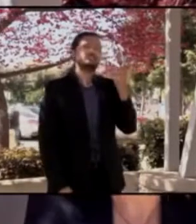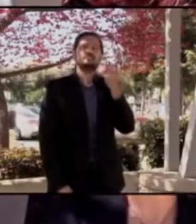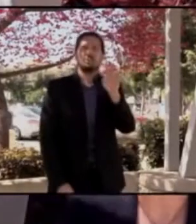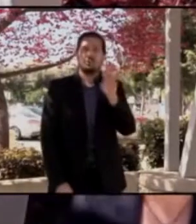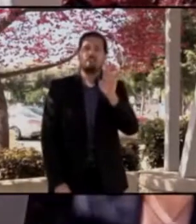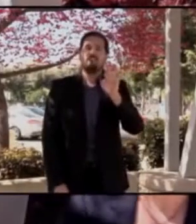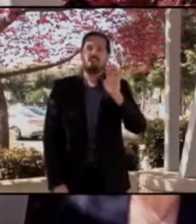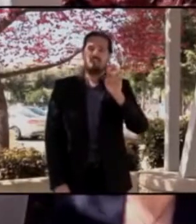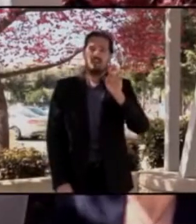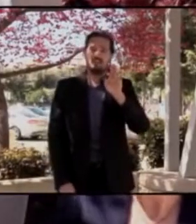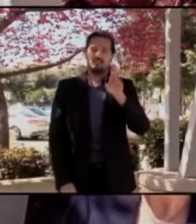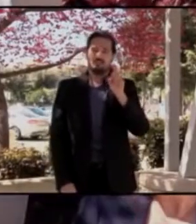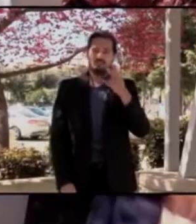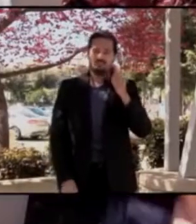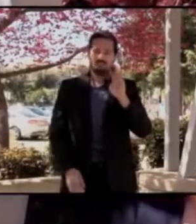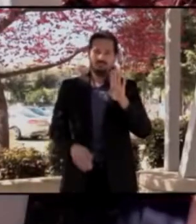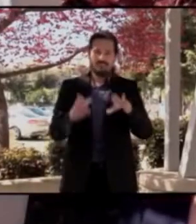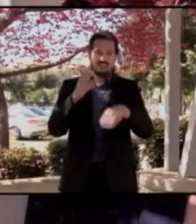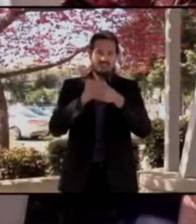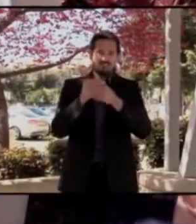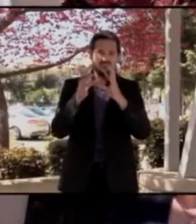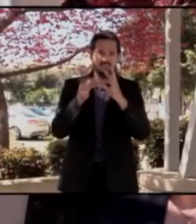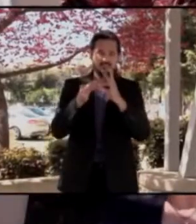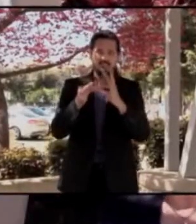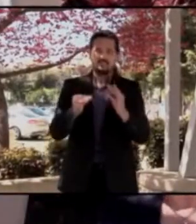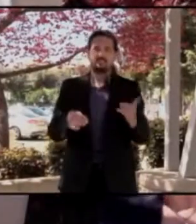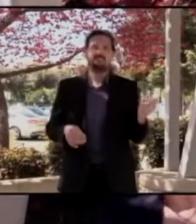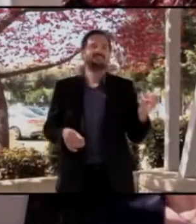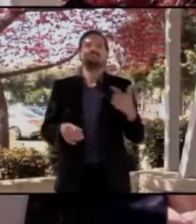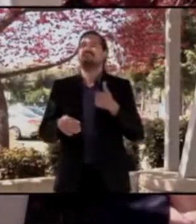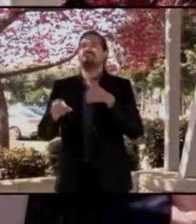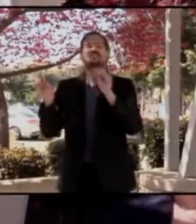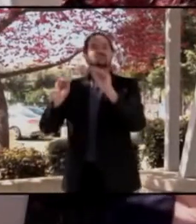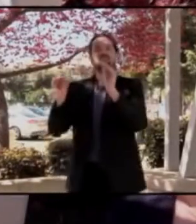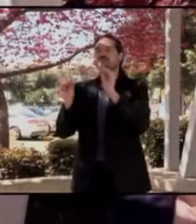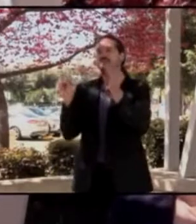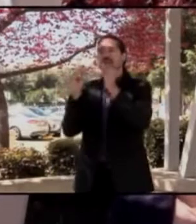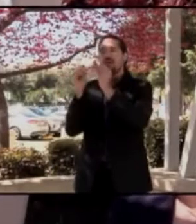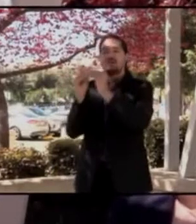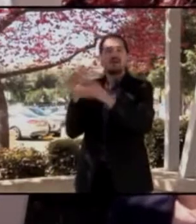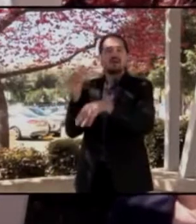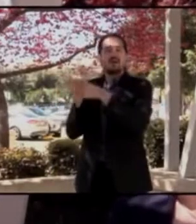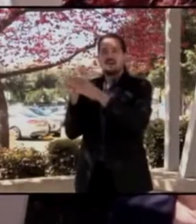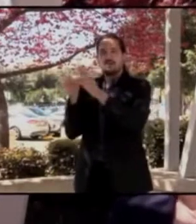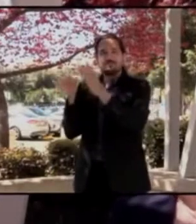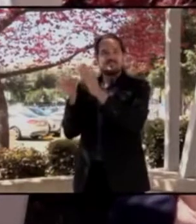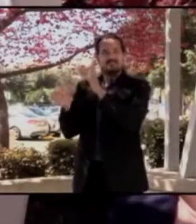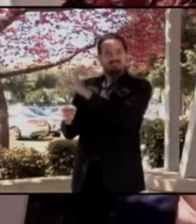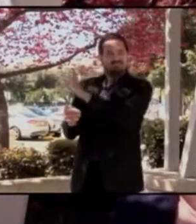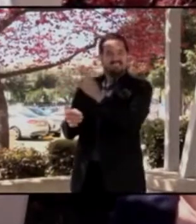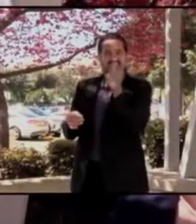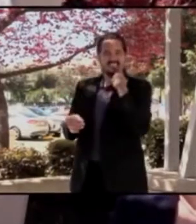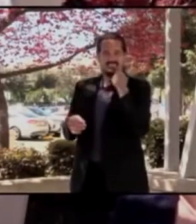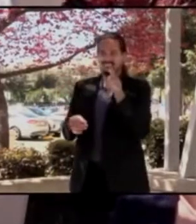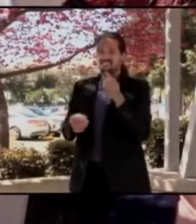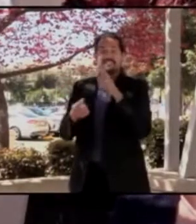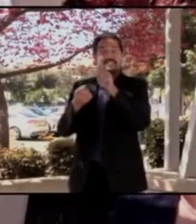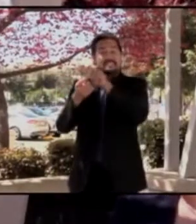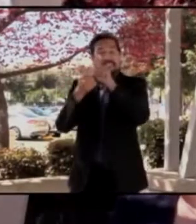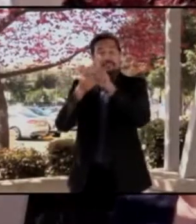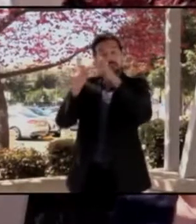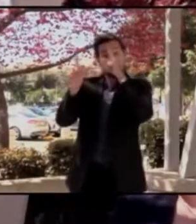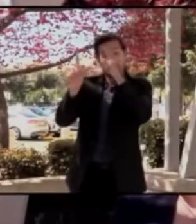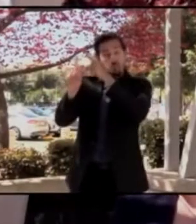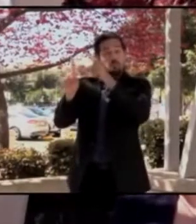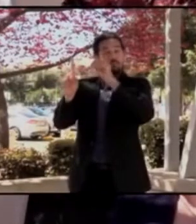I don't have any additional information as to what the actual percentage for herd immunity is, but I do know that